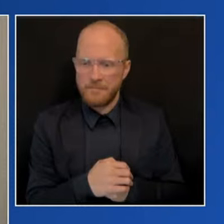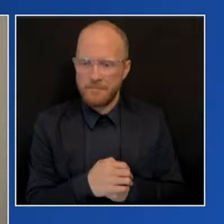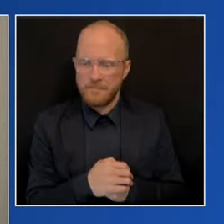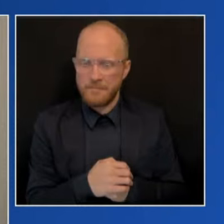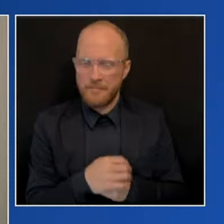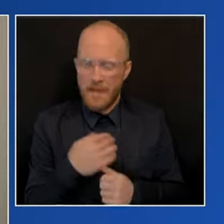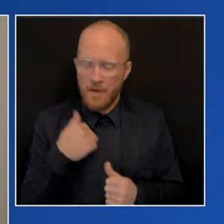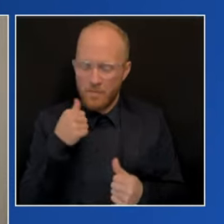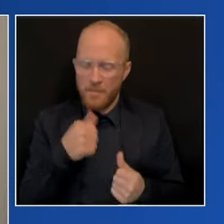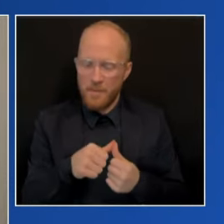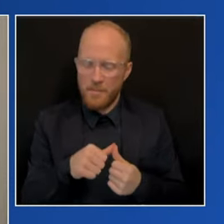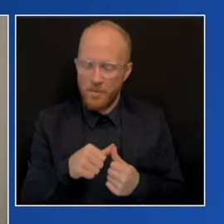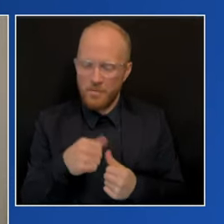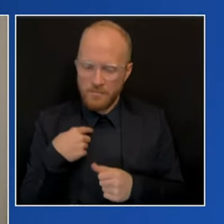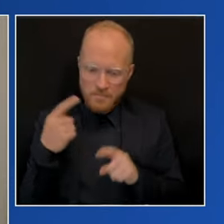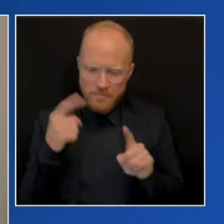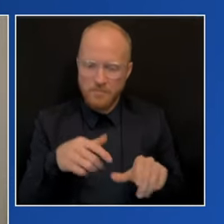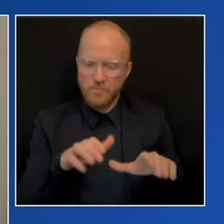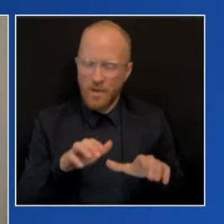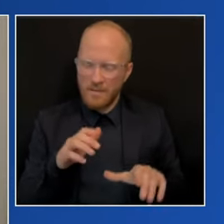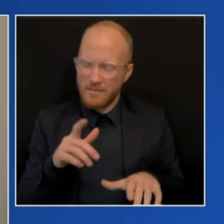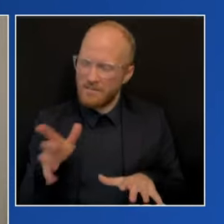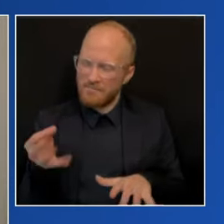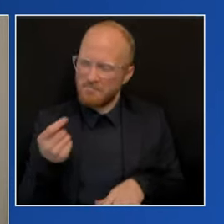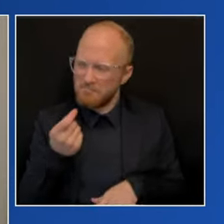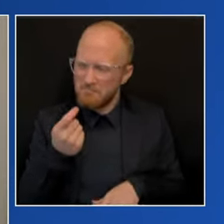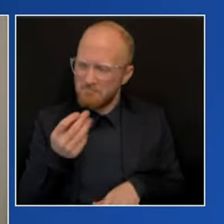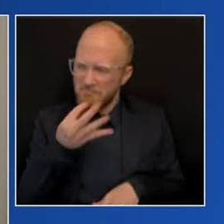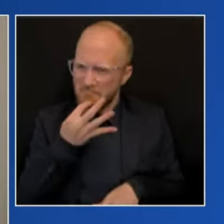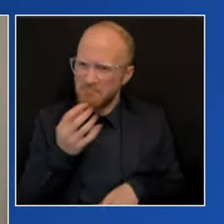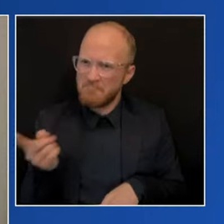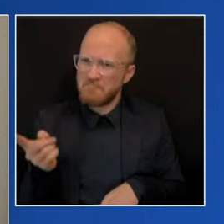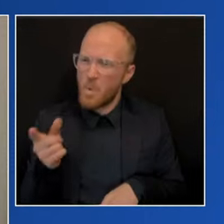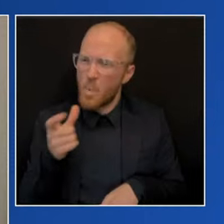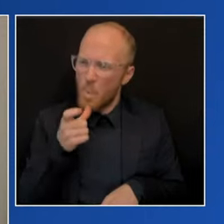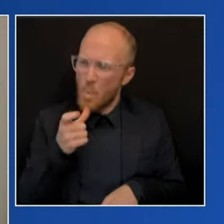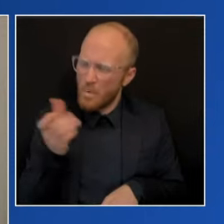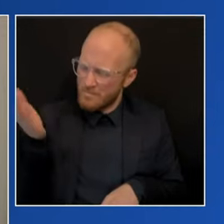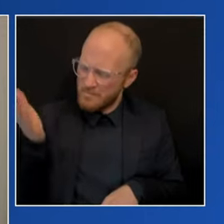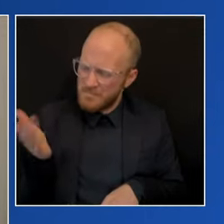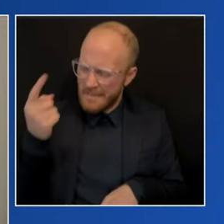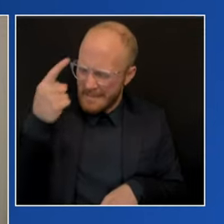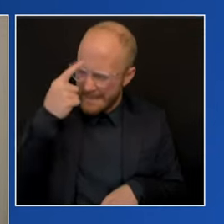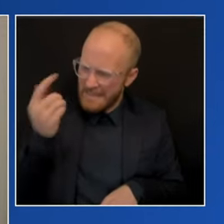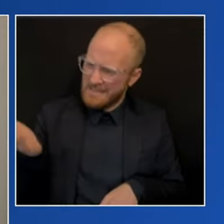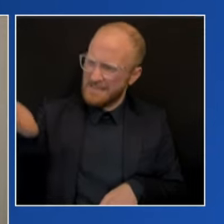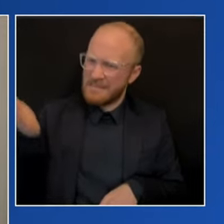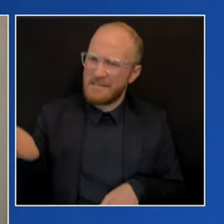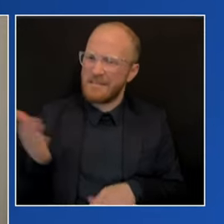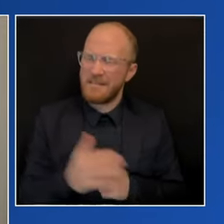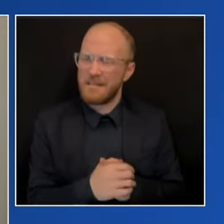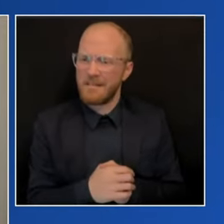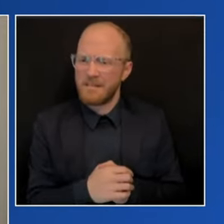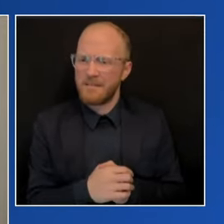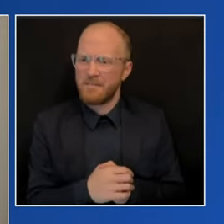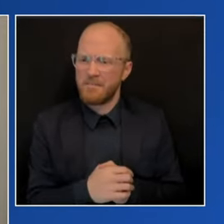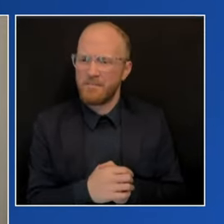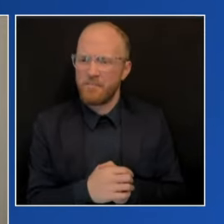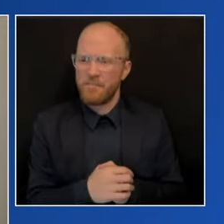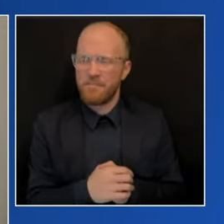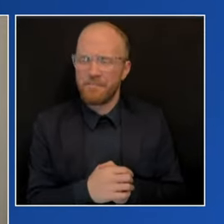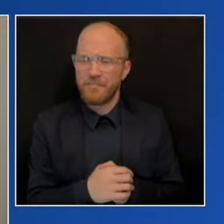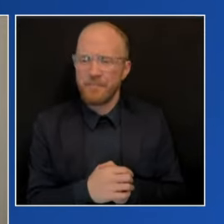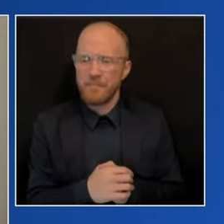How dare he? Who in God's name does he think he is? With former aides,